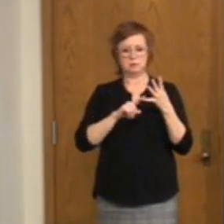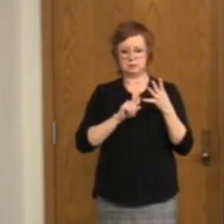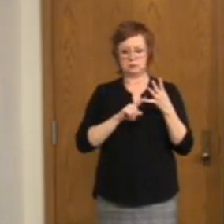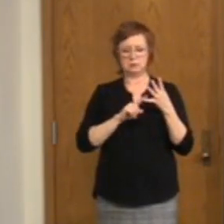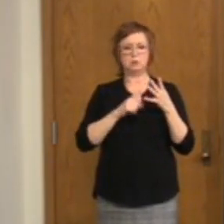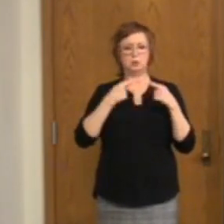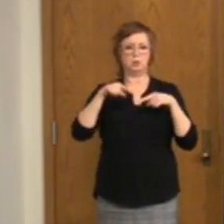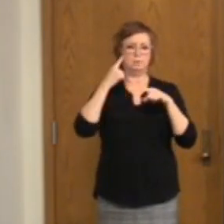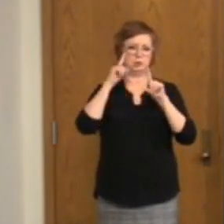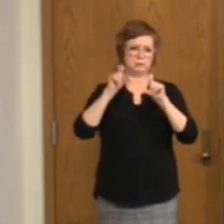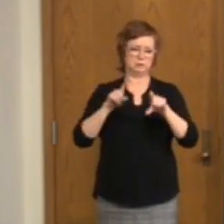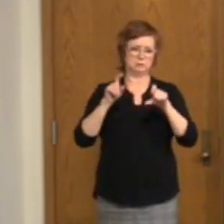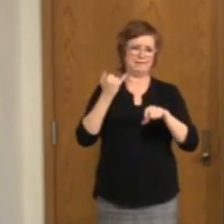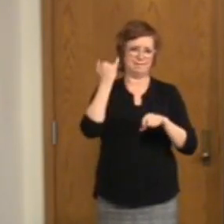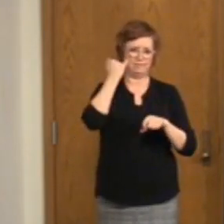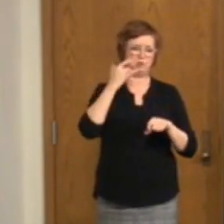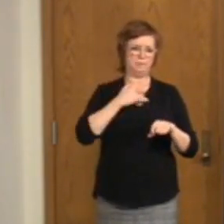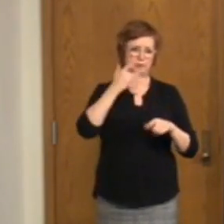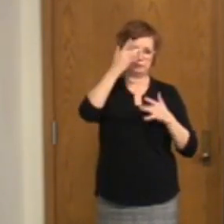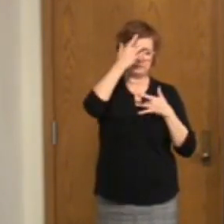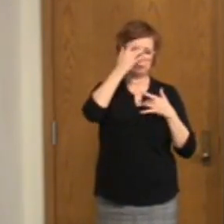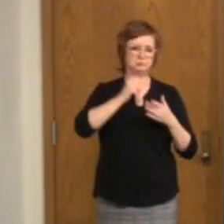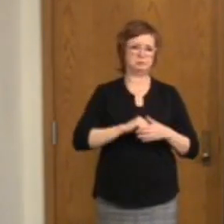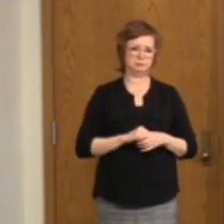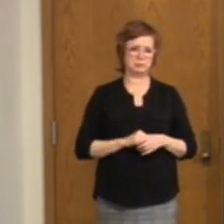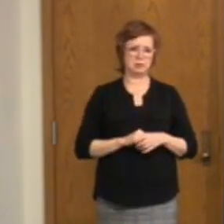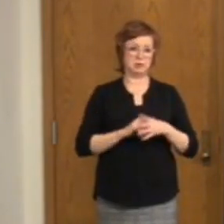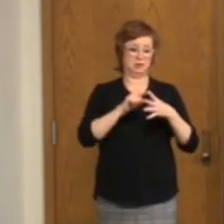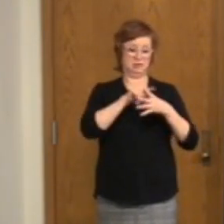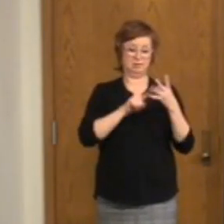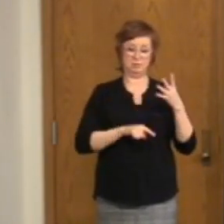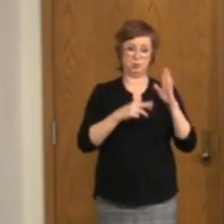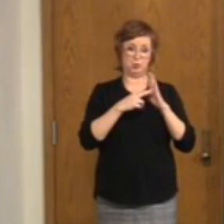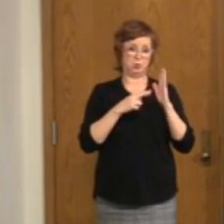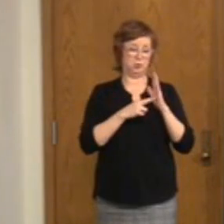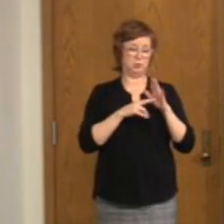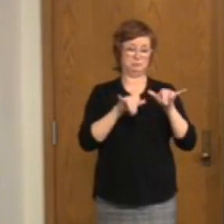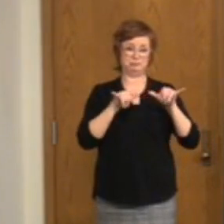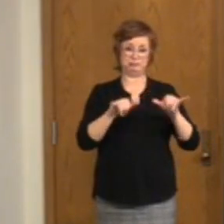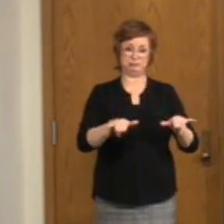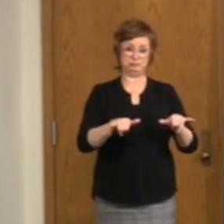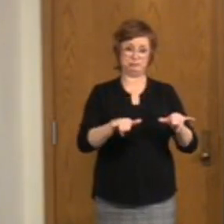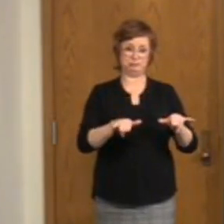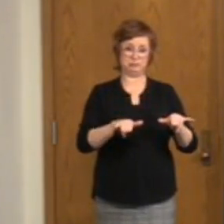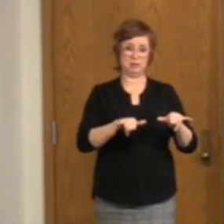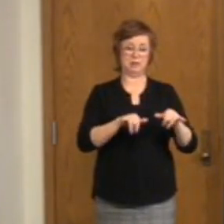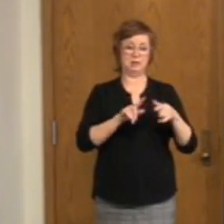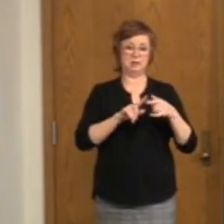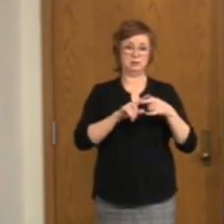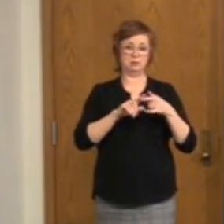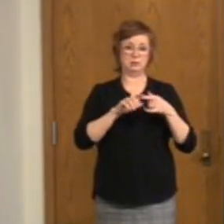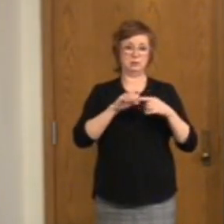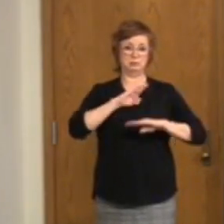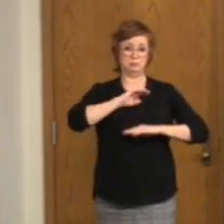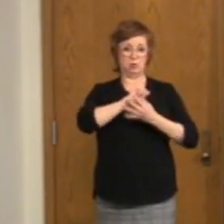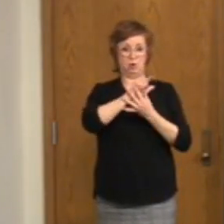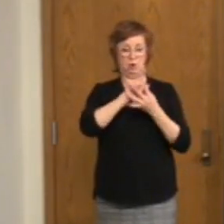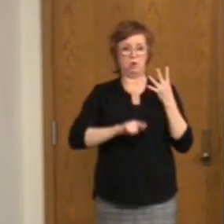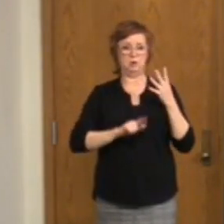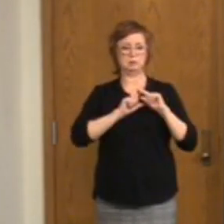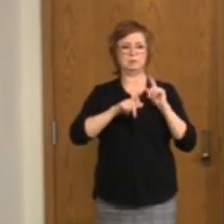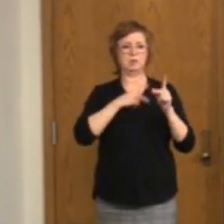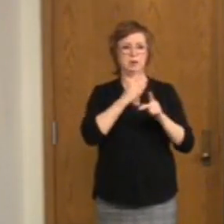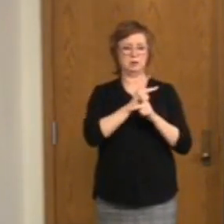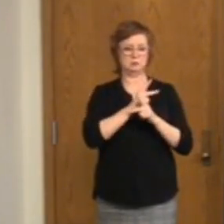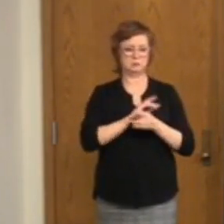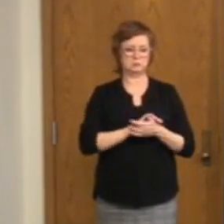if we have any symptoms or any concerns. I think these 4 measures will, we have to continue as our vaccination program picks